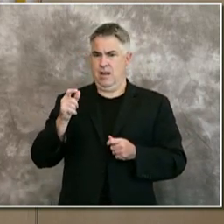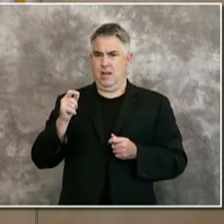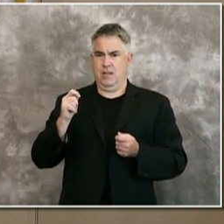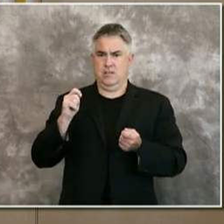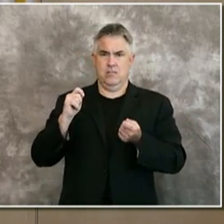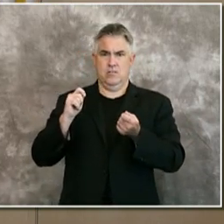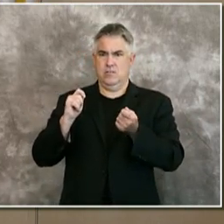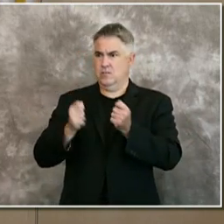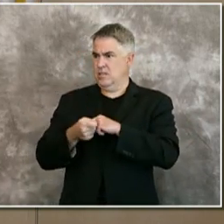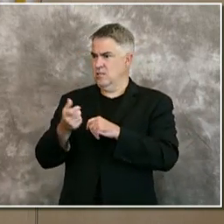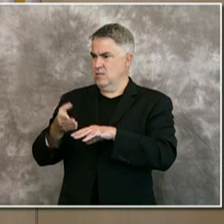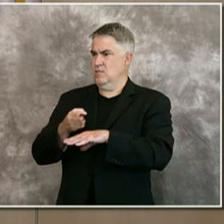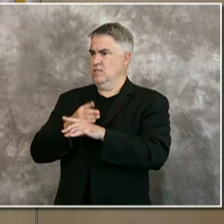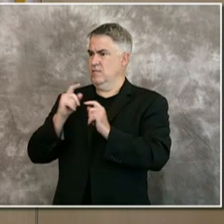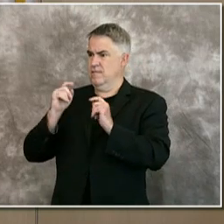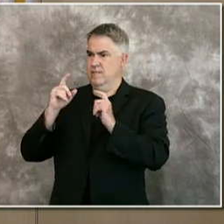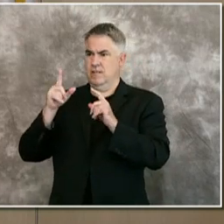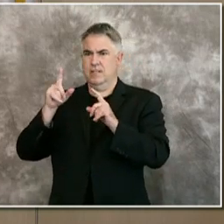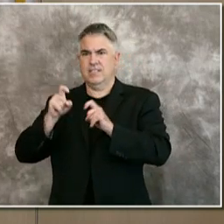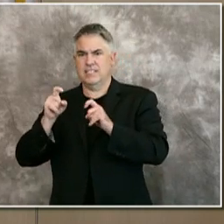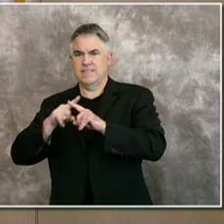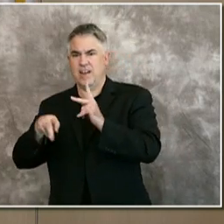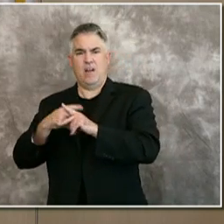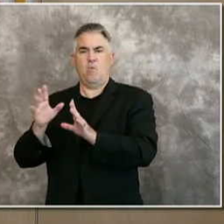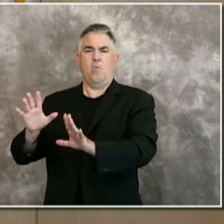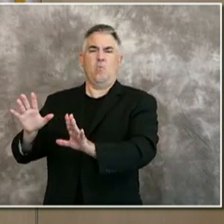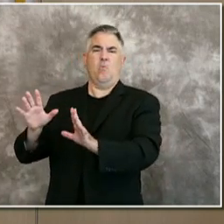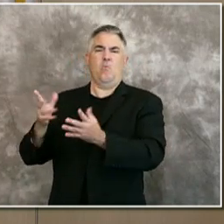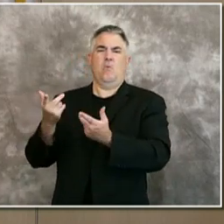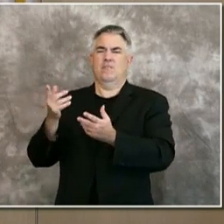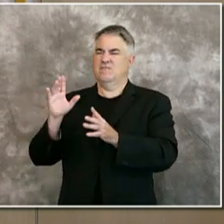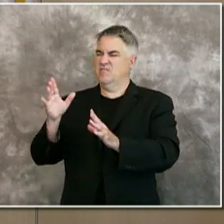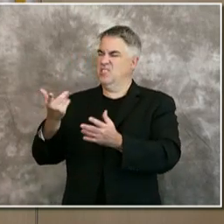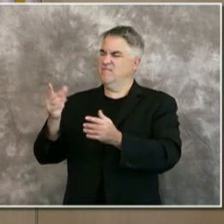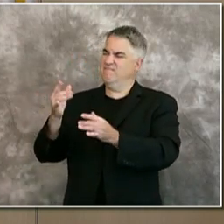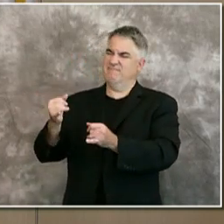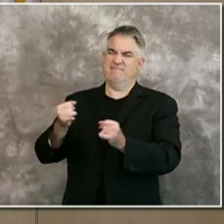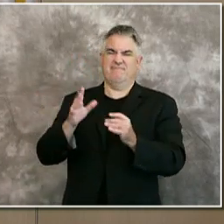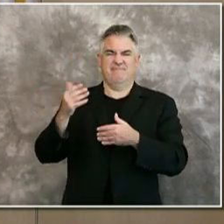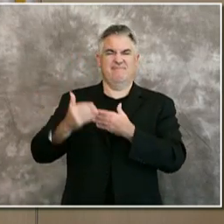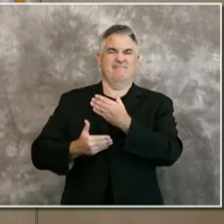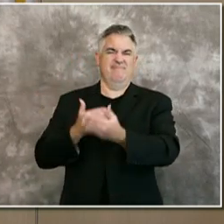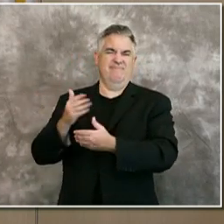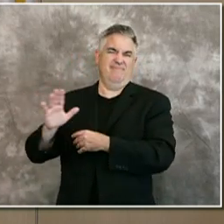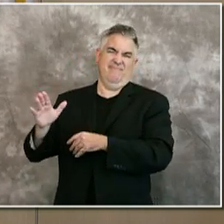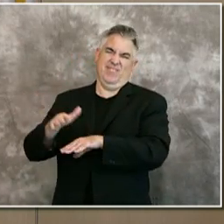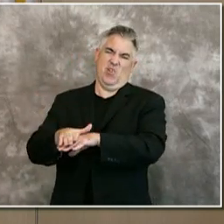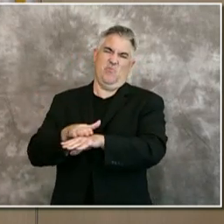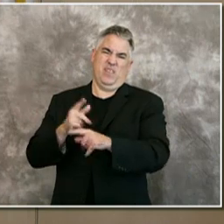what you should be doing as an individual who's been tested for symptoms.